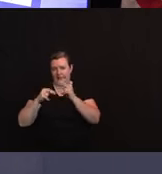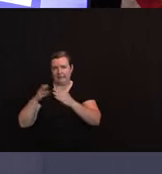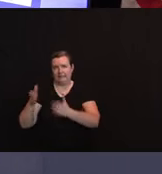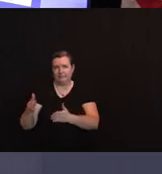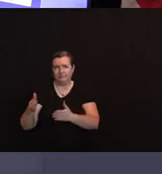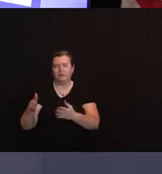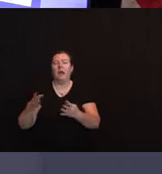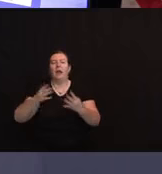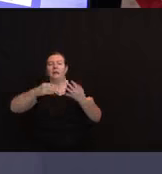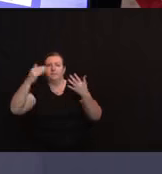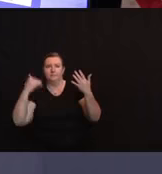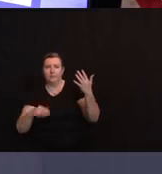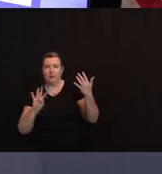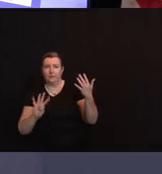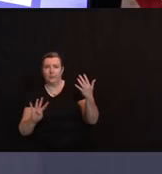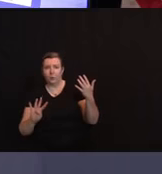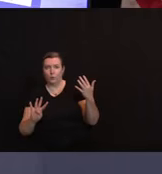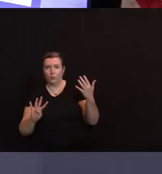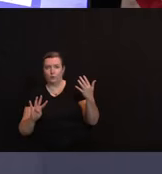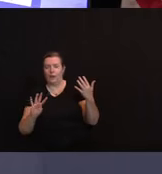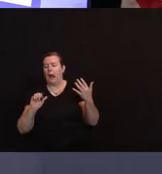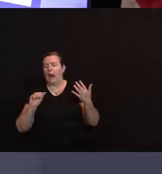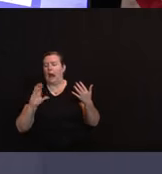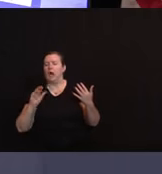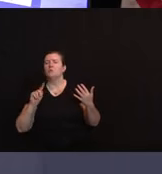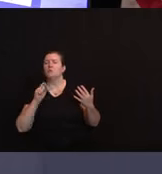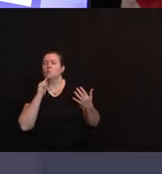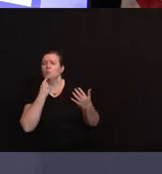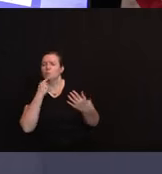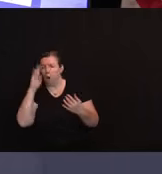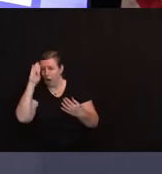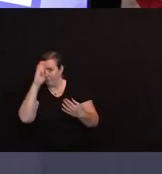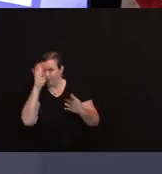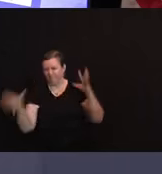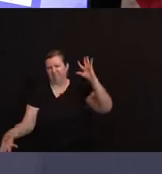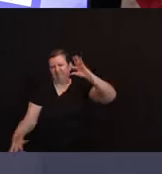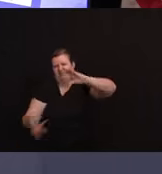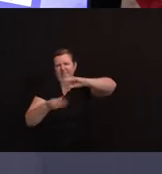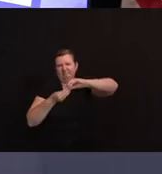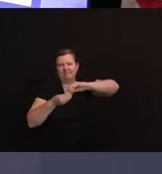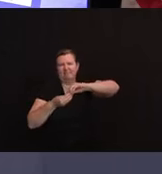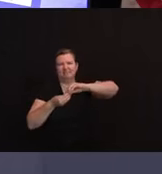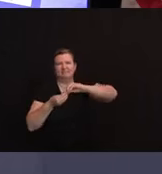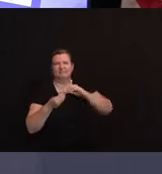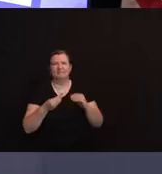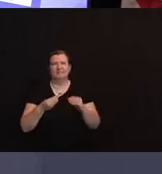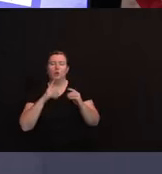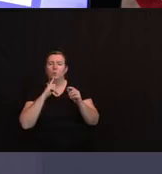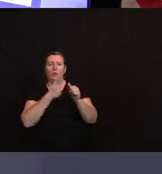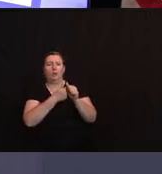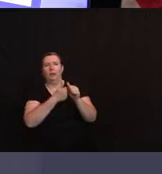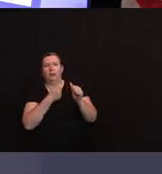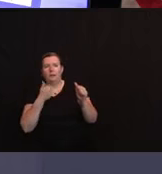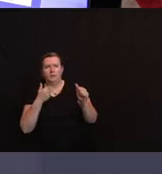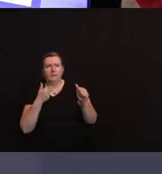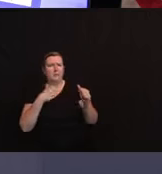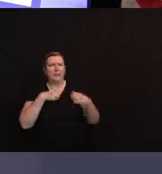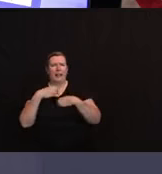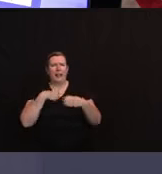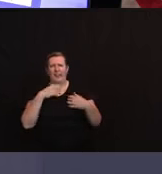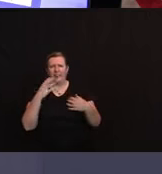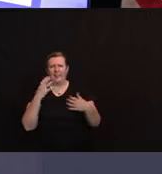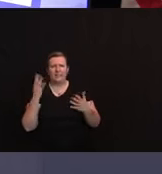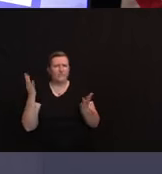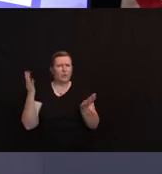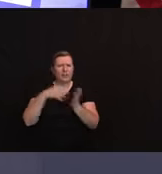hospitals. Clearing a backlog of more than 4,000 long-term care complaints, some dating back